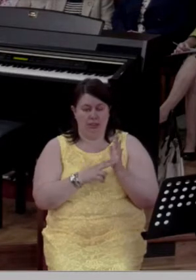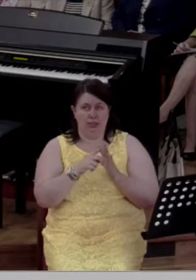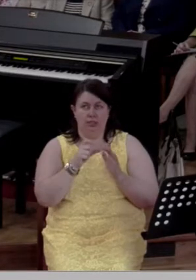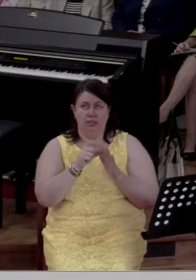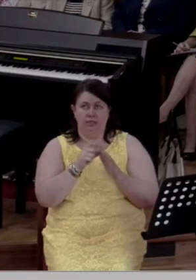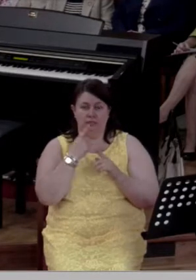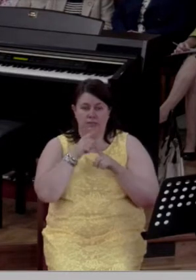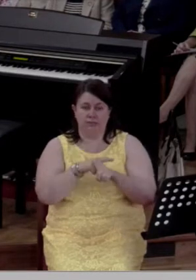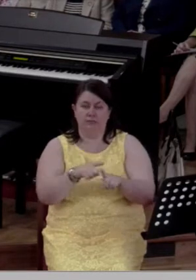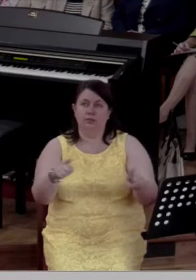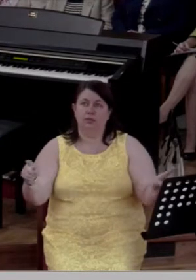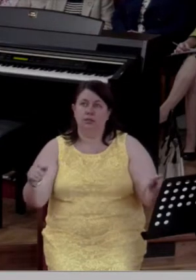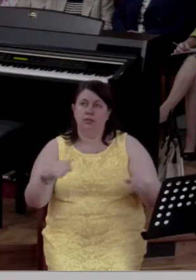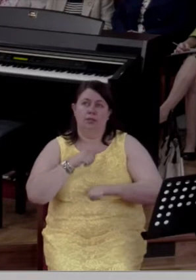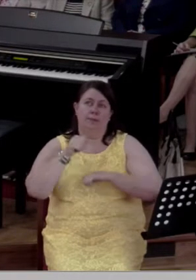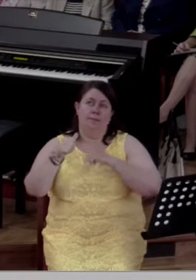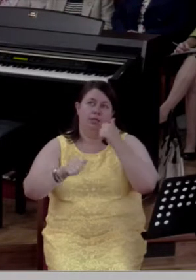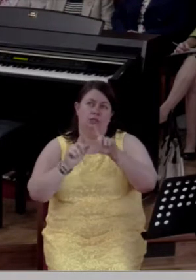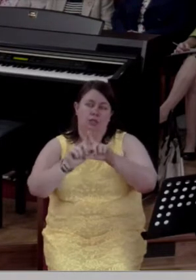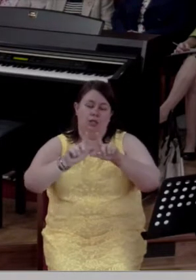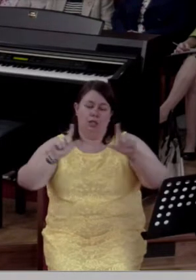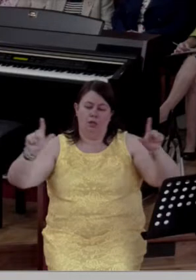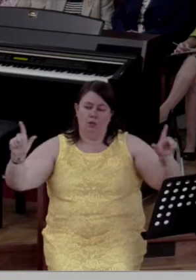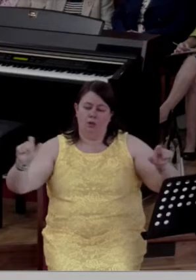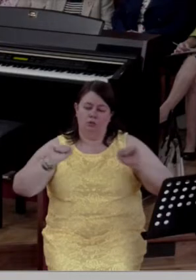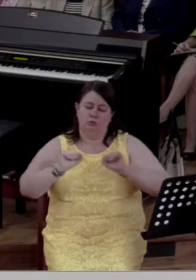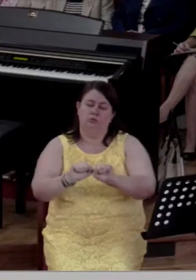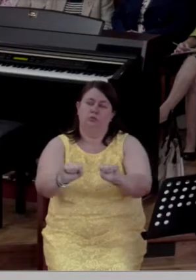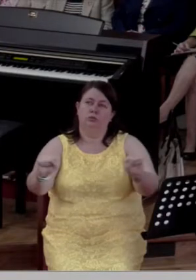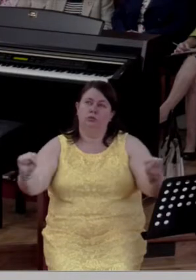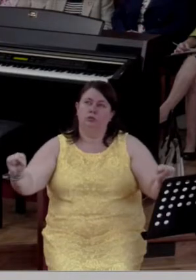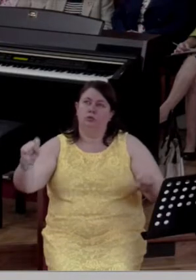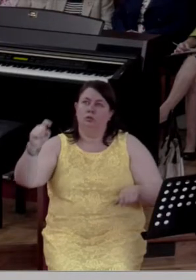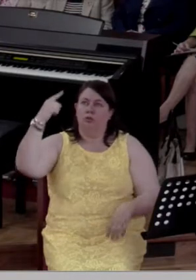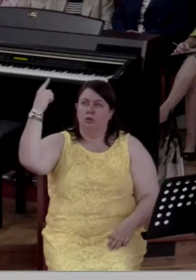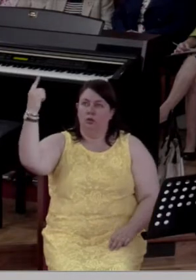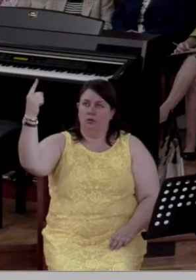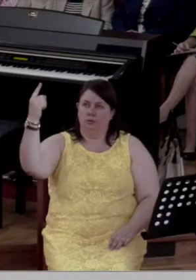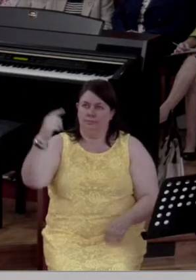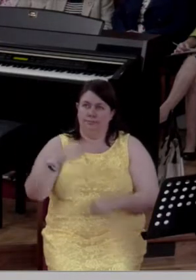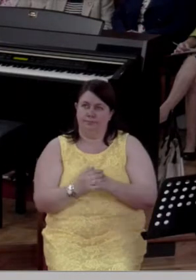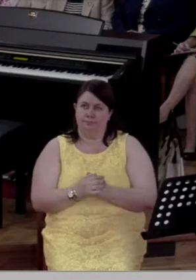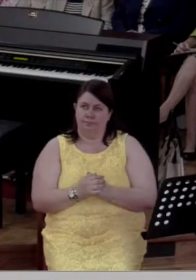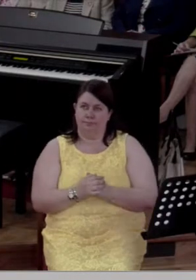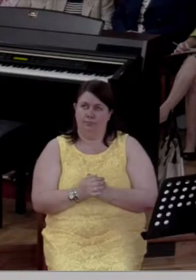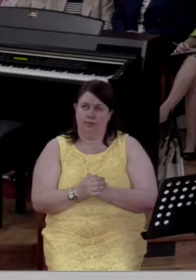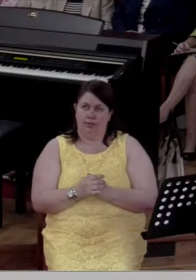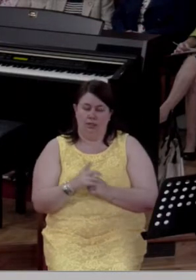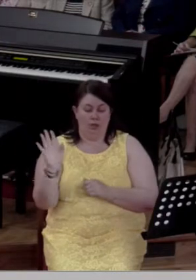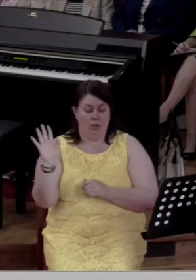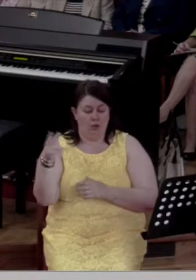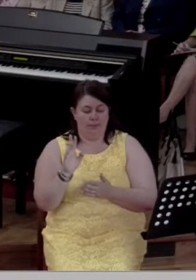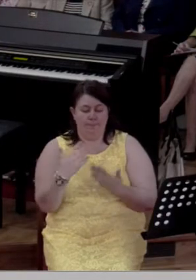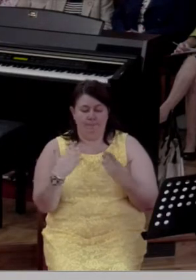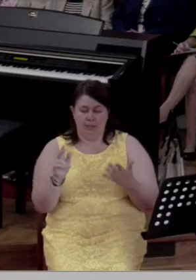the Lord your God." So they all praised the Lord, the God of their fathers. They bowed